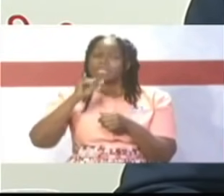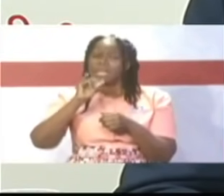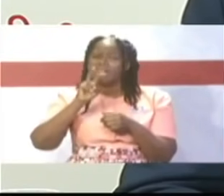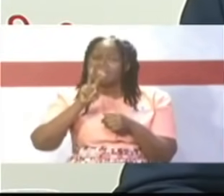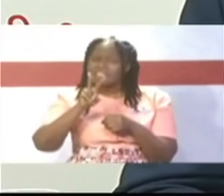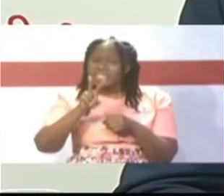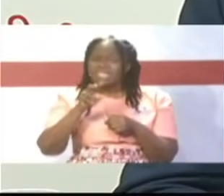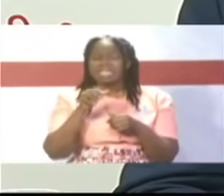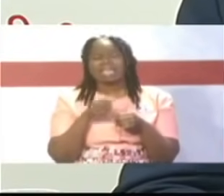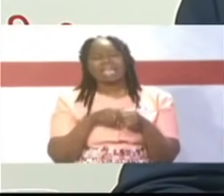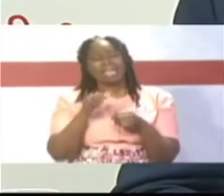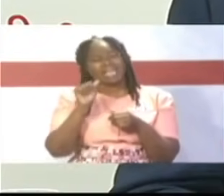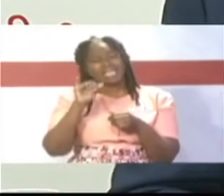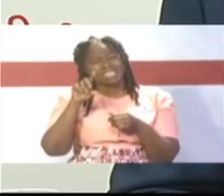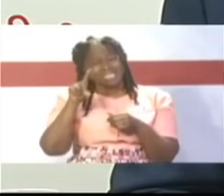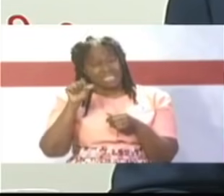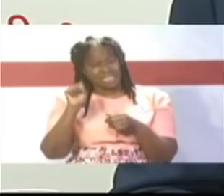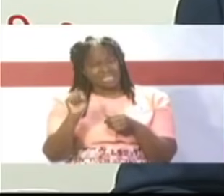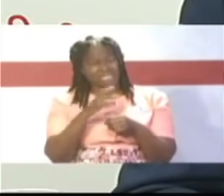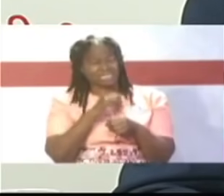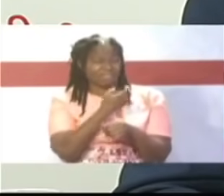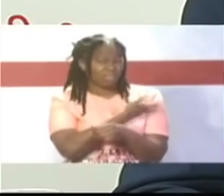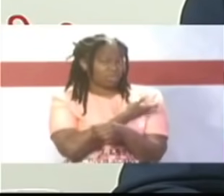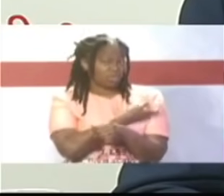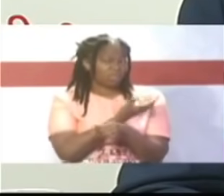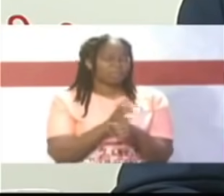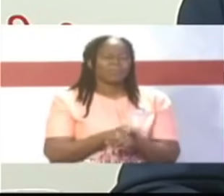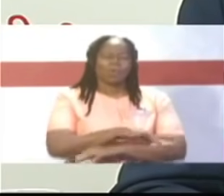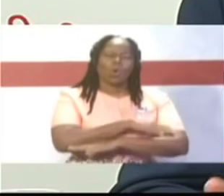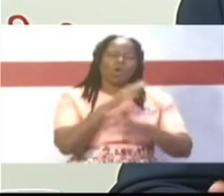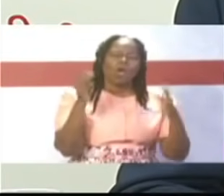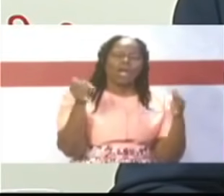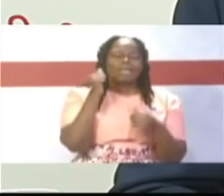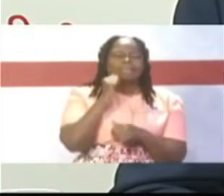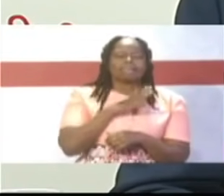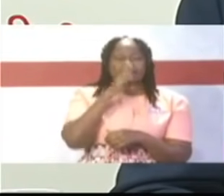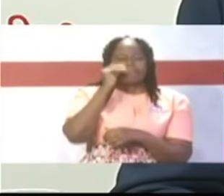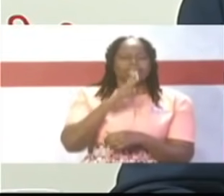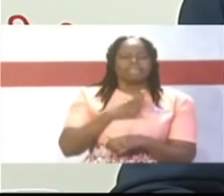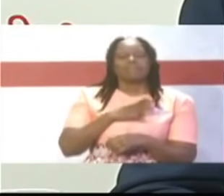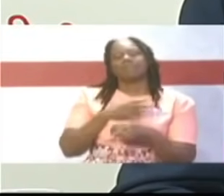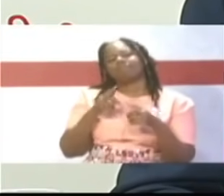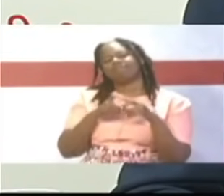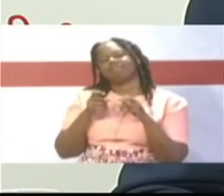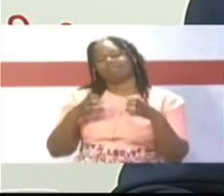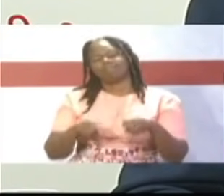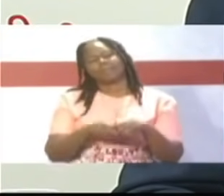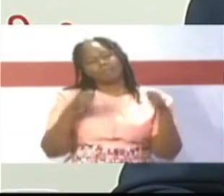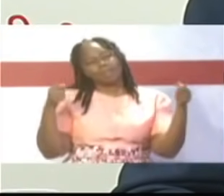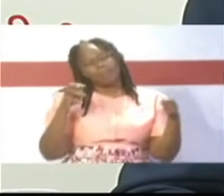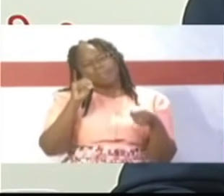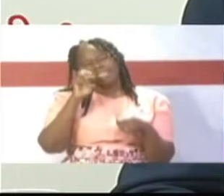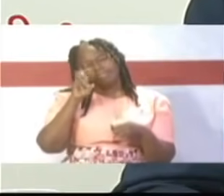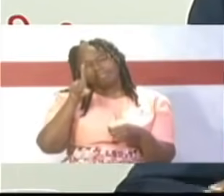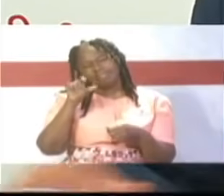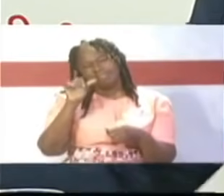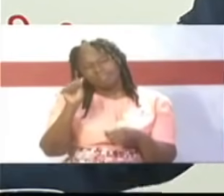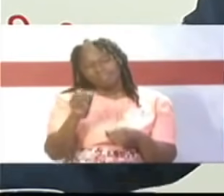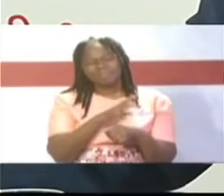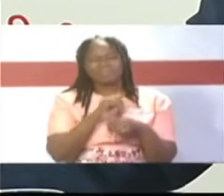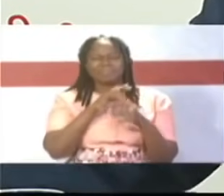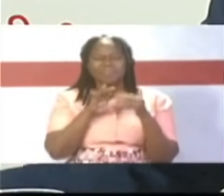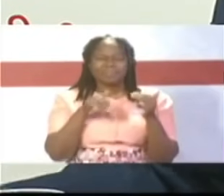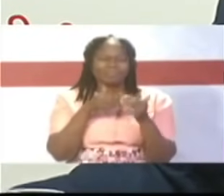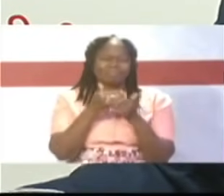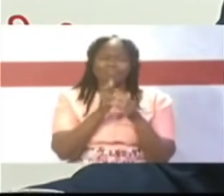and vaccinations. Good morning to ladies and gentlemen of the media and good citizens of Trinidad and Tobago, wherever you are,